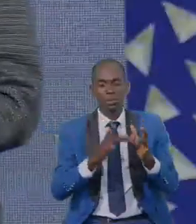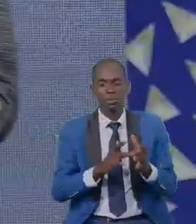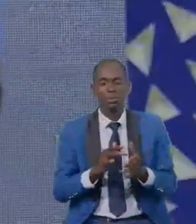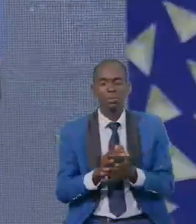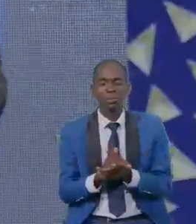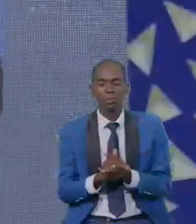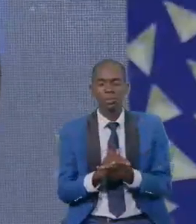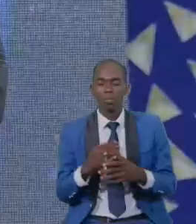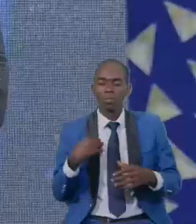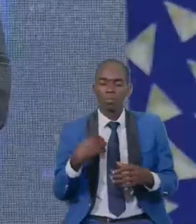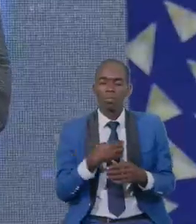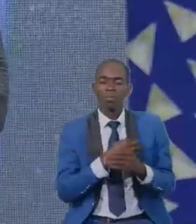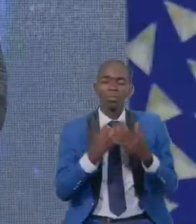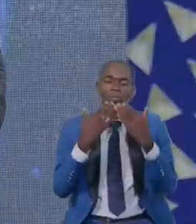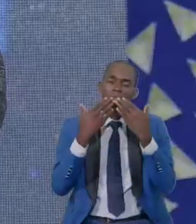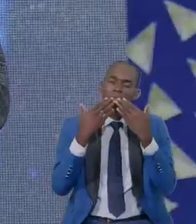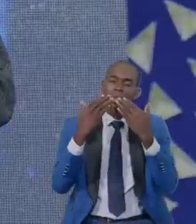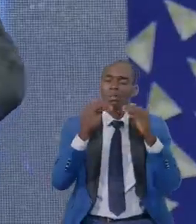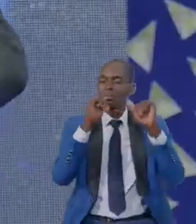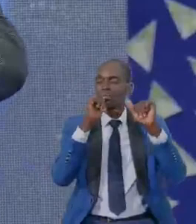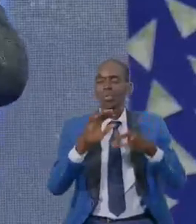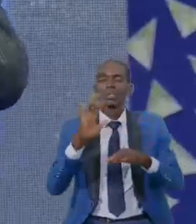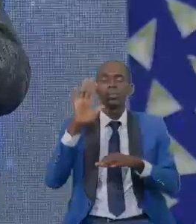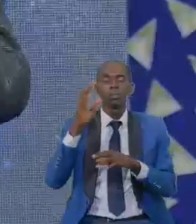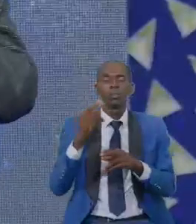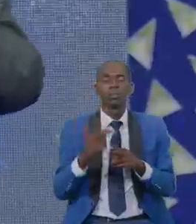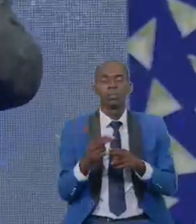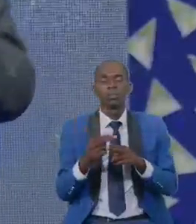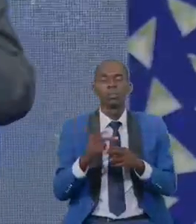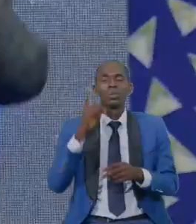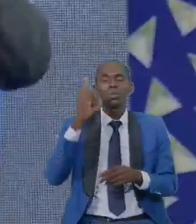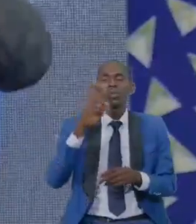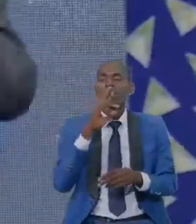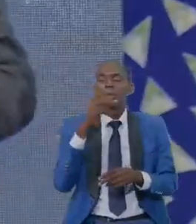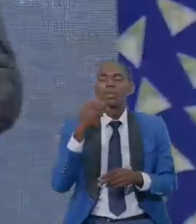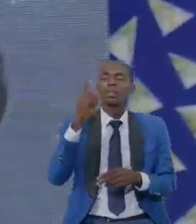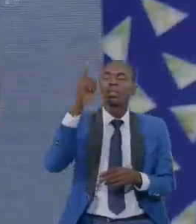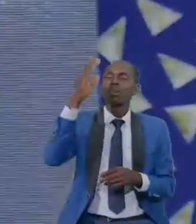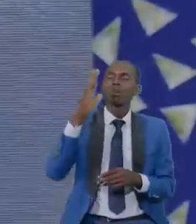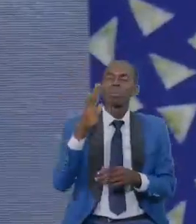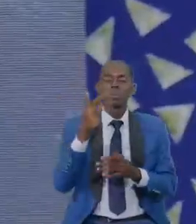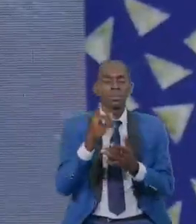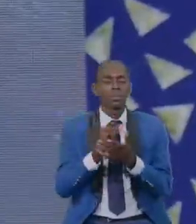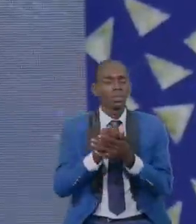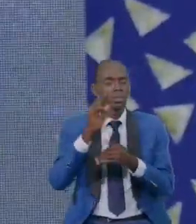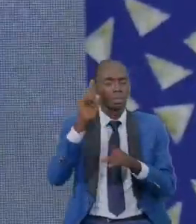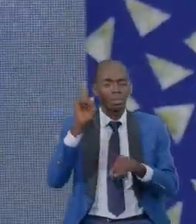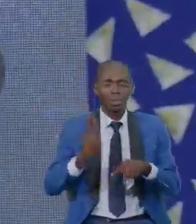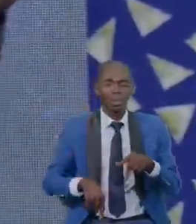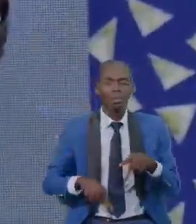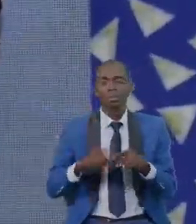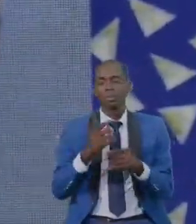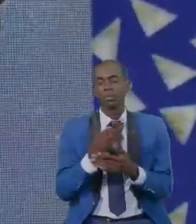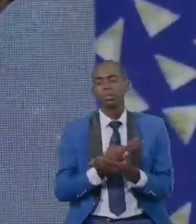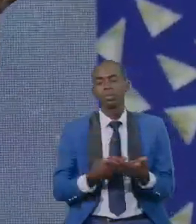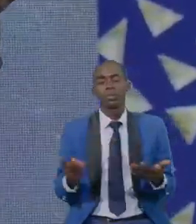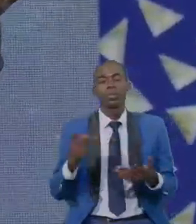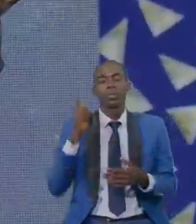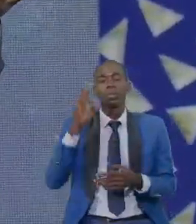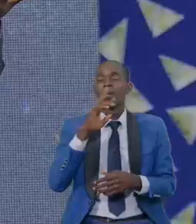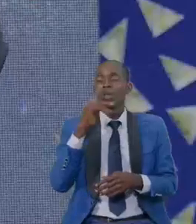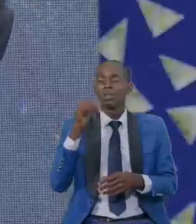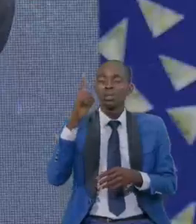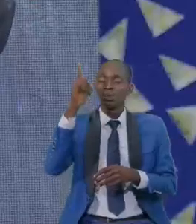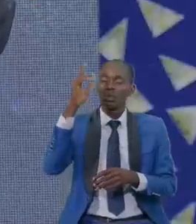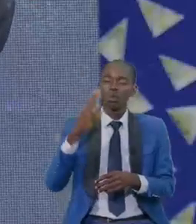we thank you and bless your name. You are the God that cannot fail. You are the God of